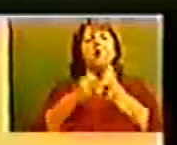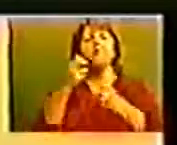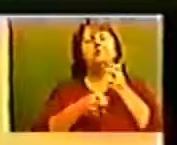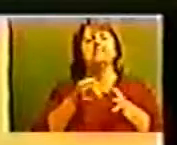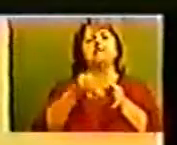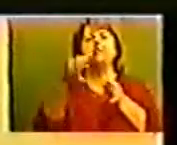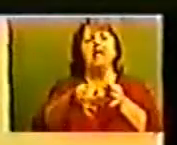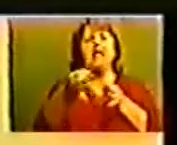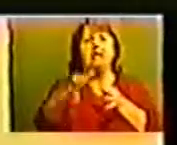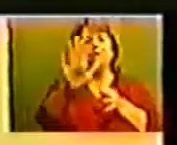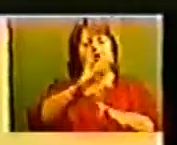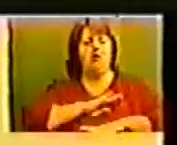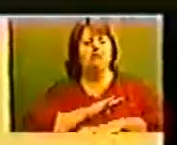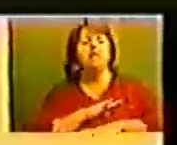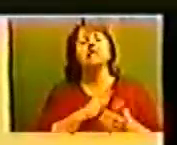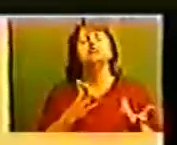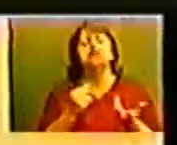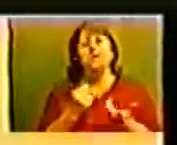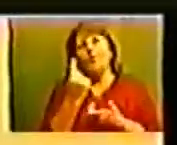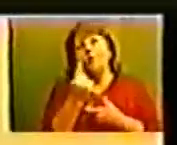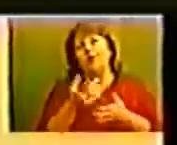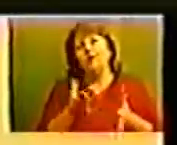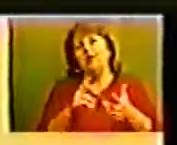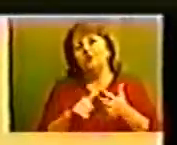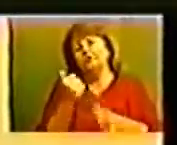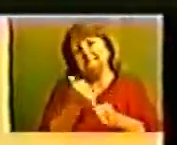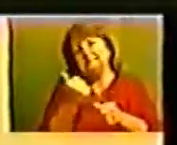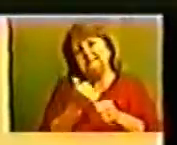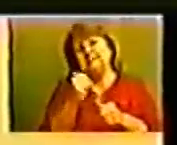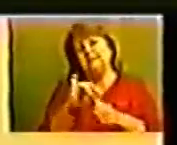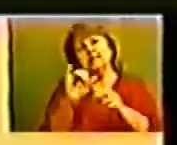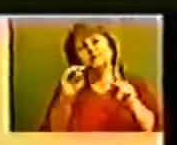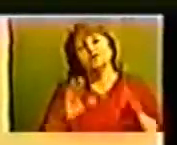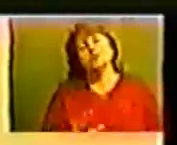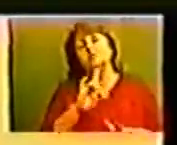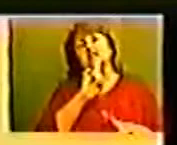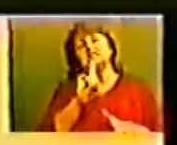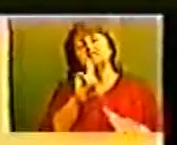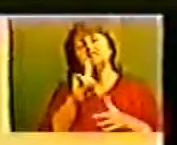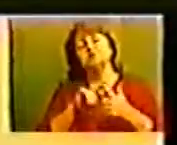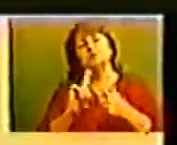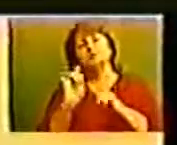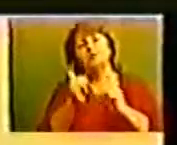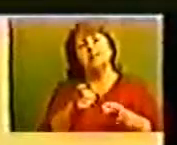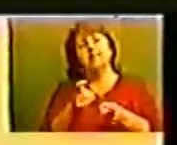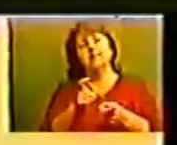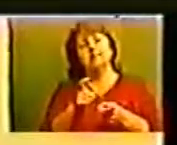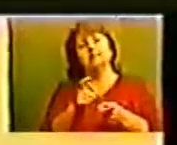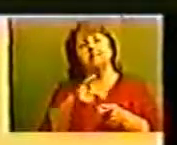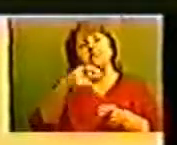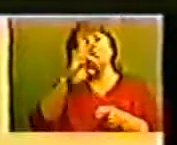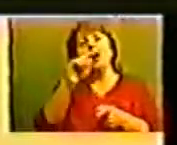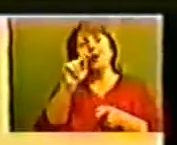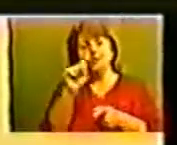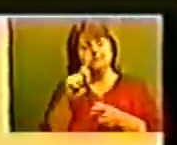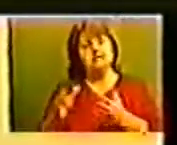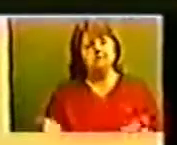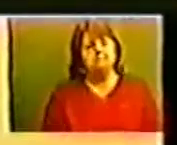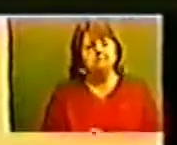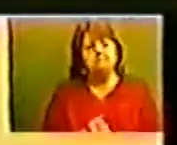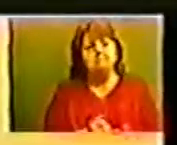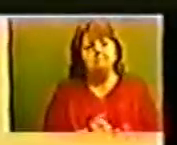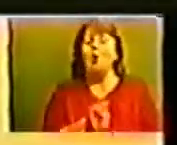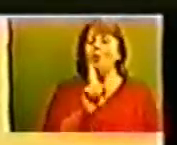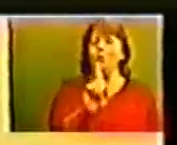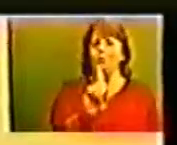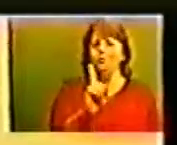gratification, and one way to assist this type of student would be to give prompts such as, just